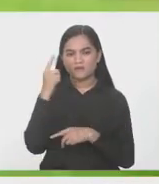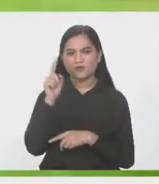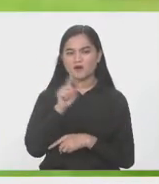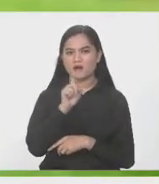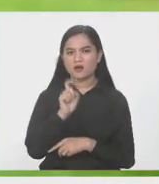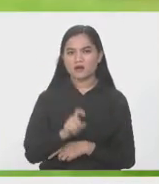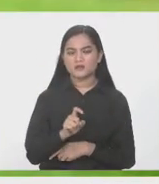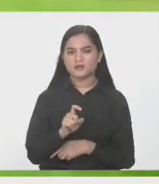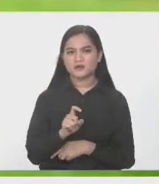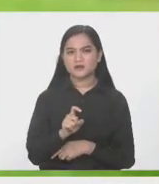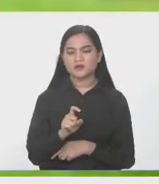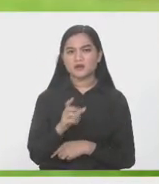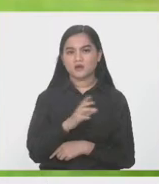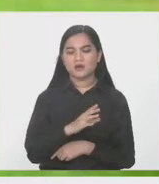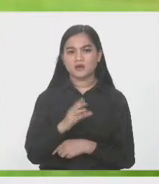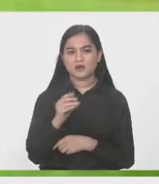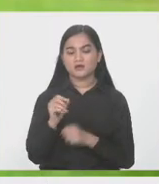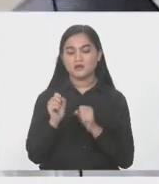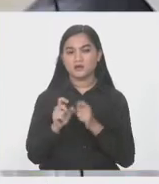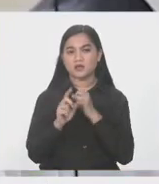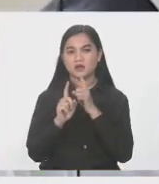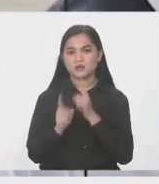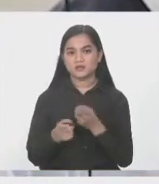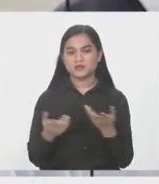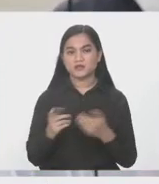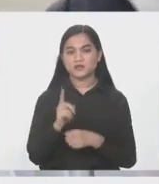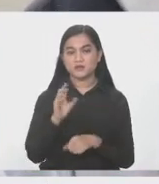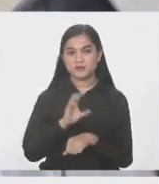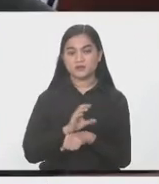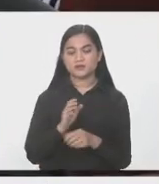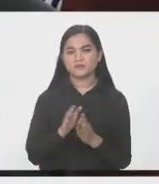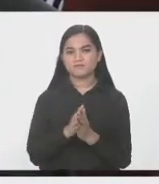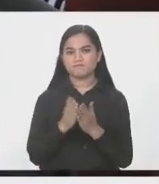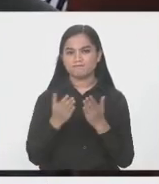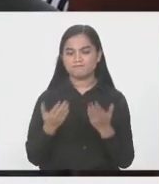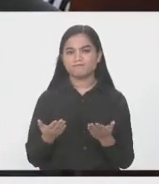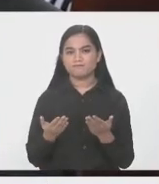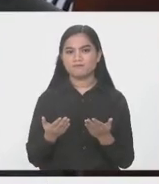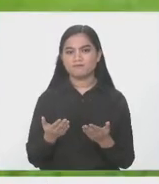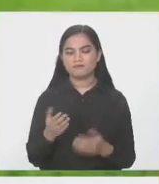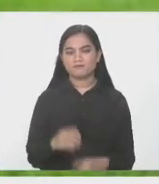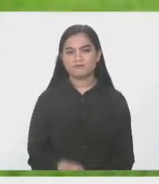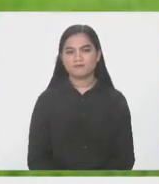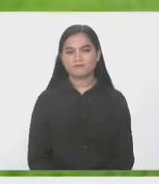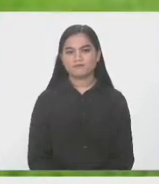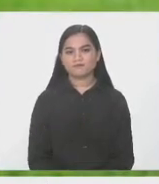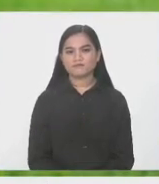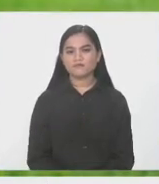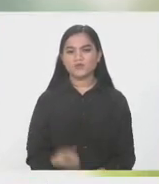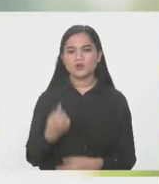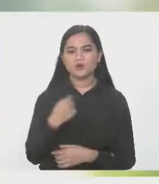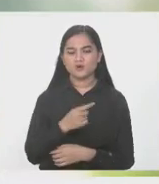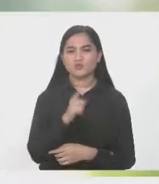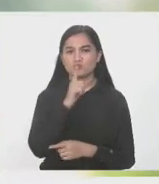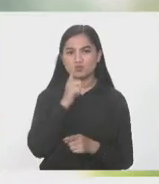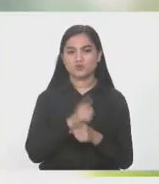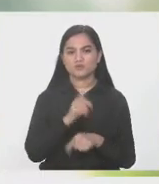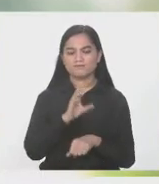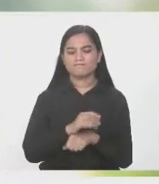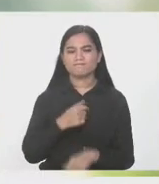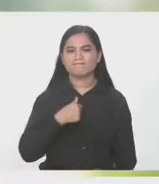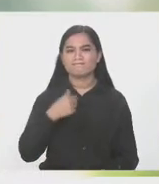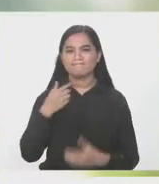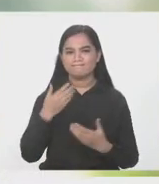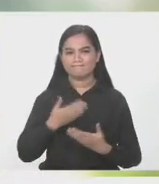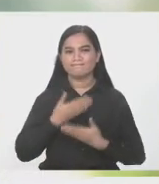questions. All the questions were answered by the scriptures. So I got to understand that really this is the true church. I'm so happy that